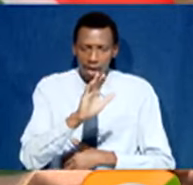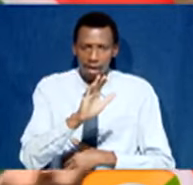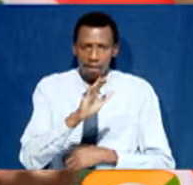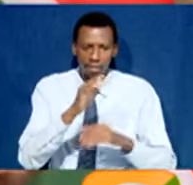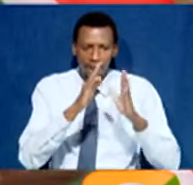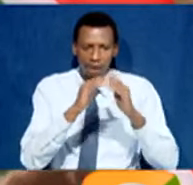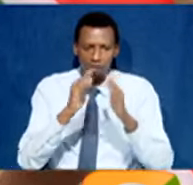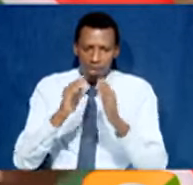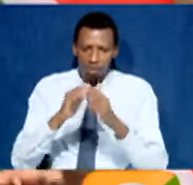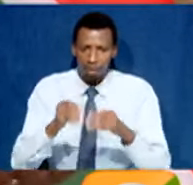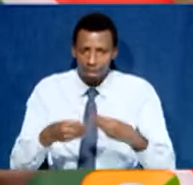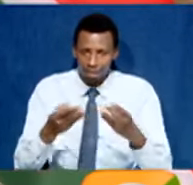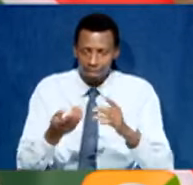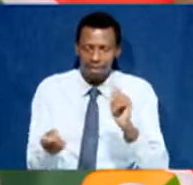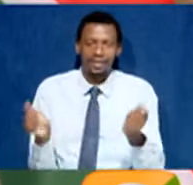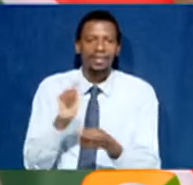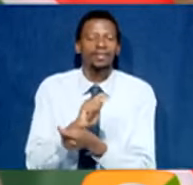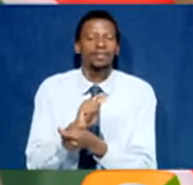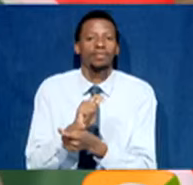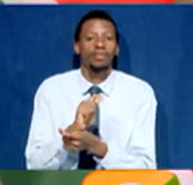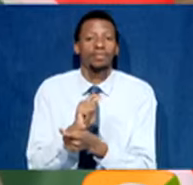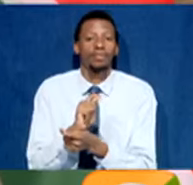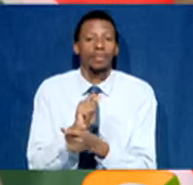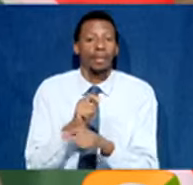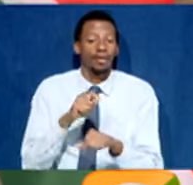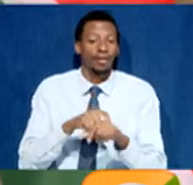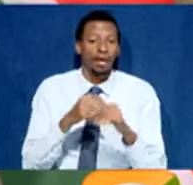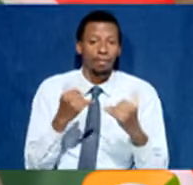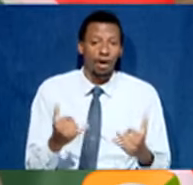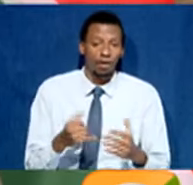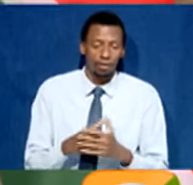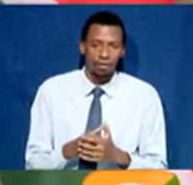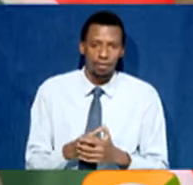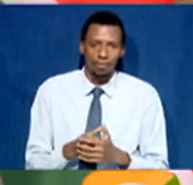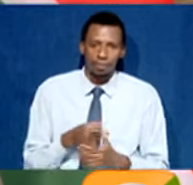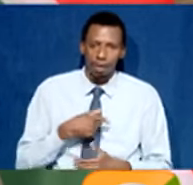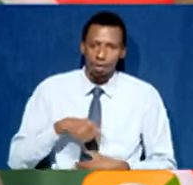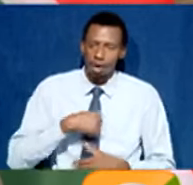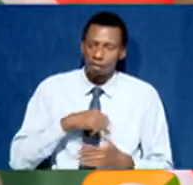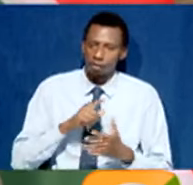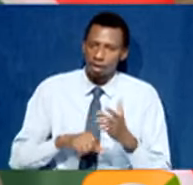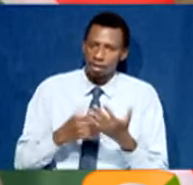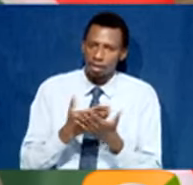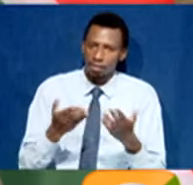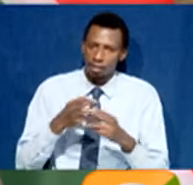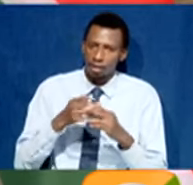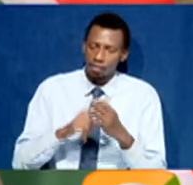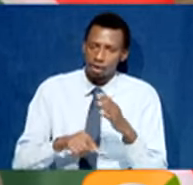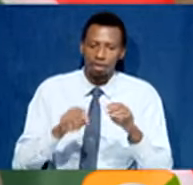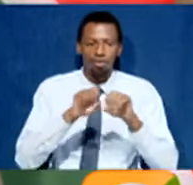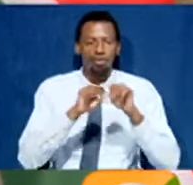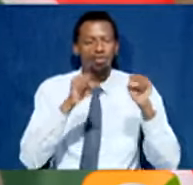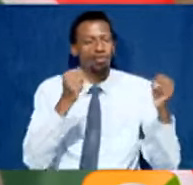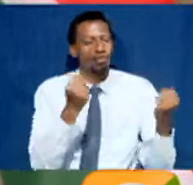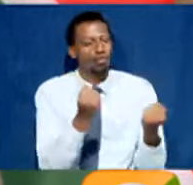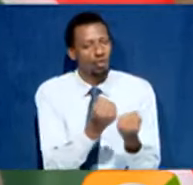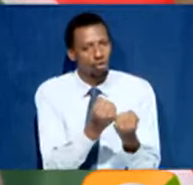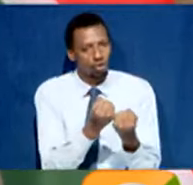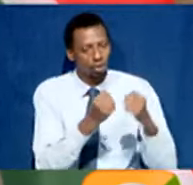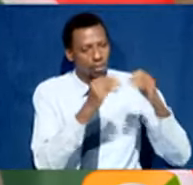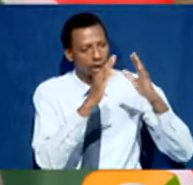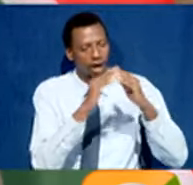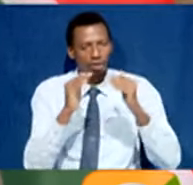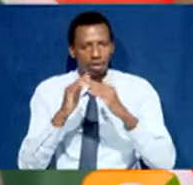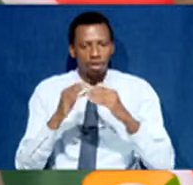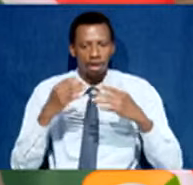the housing so that now we have social housing for the people at